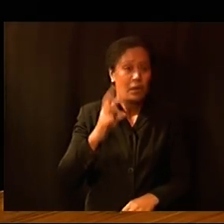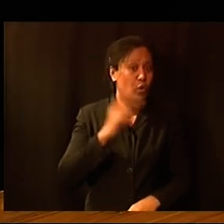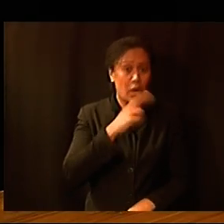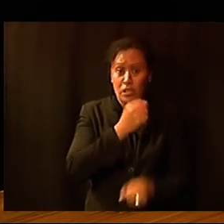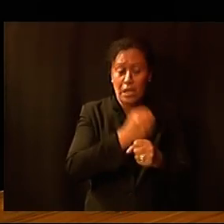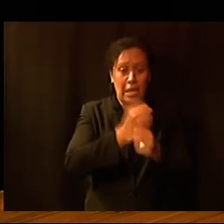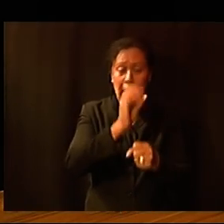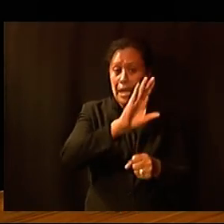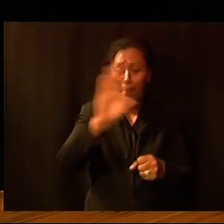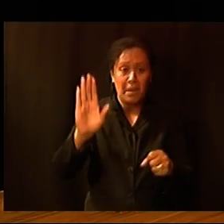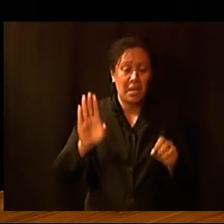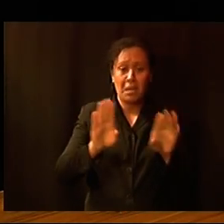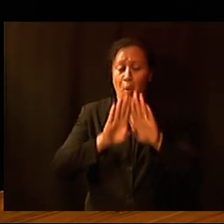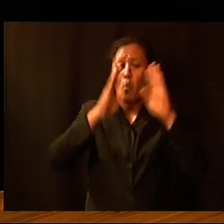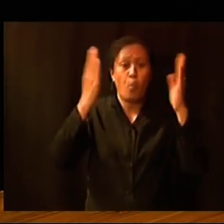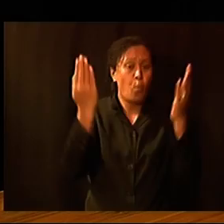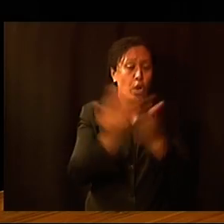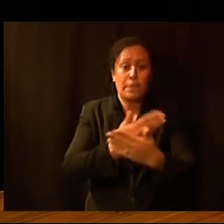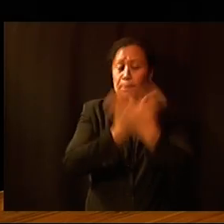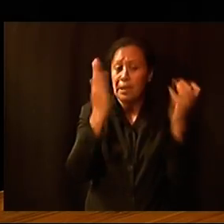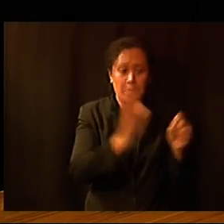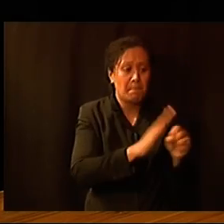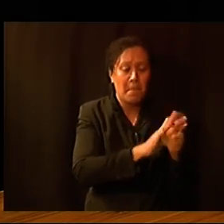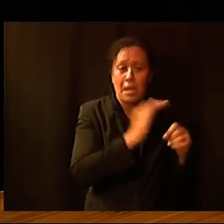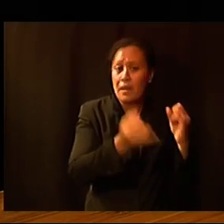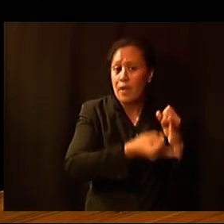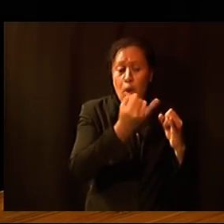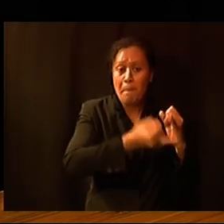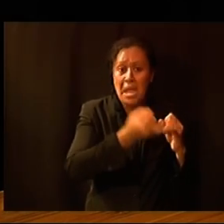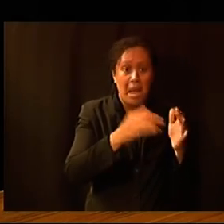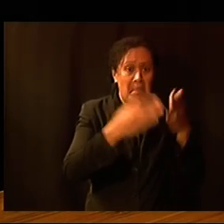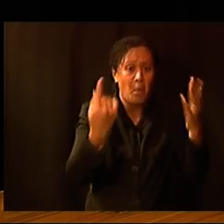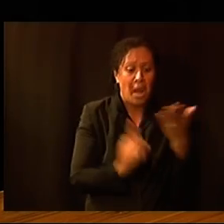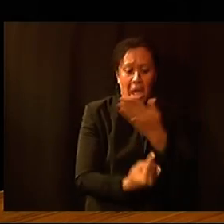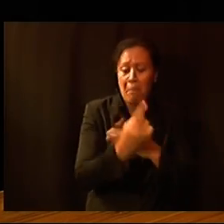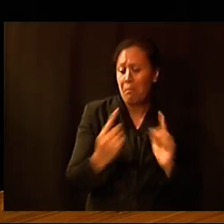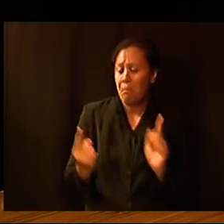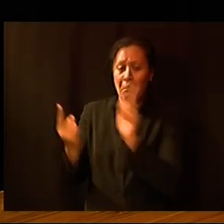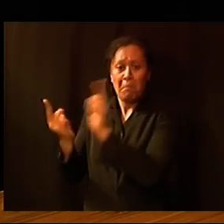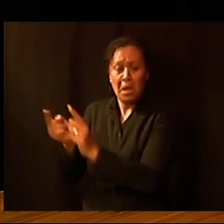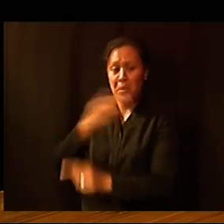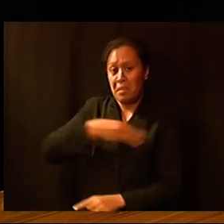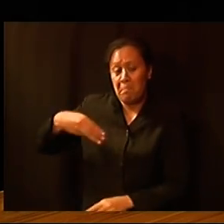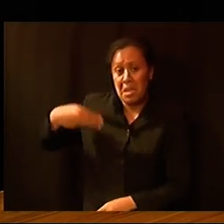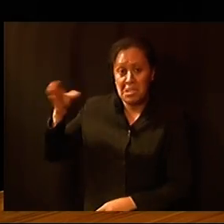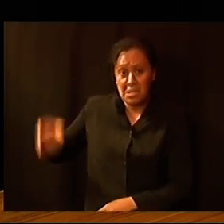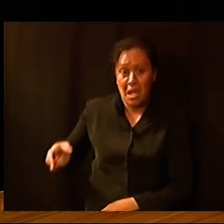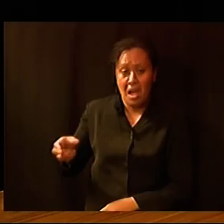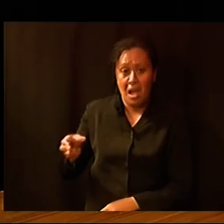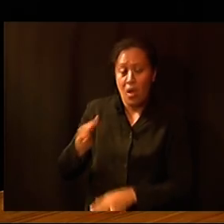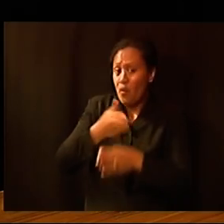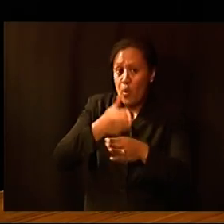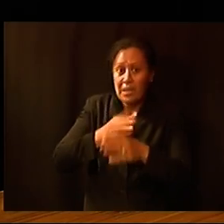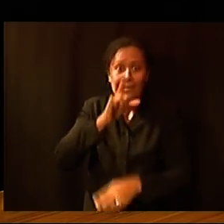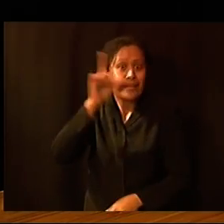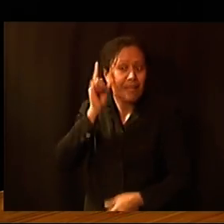Russian company UC Rusal, the world's largest producer of aluminium, met with the Ministry of Lands and Mineral Resources officials yesterday